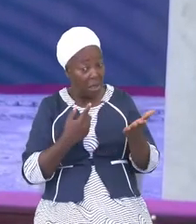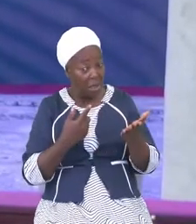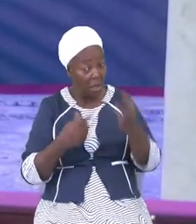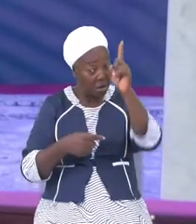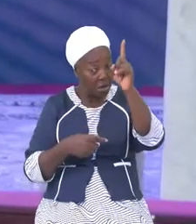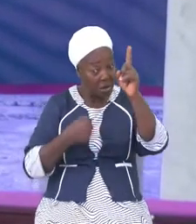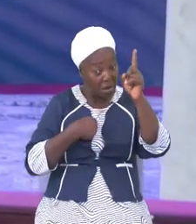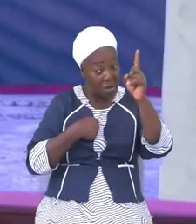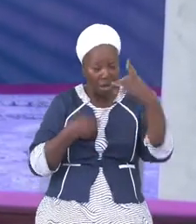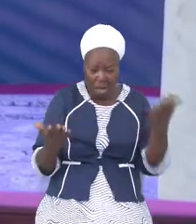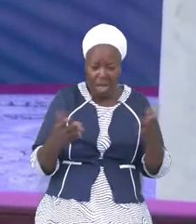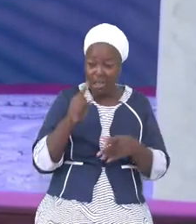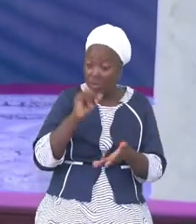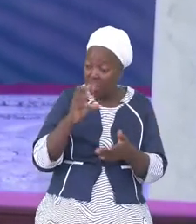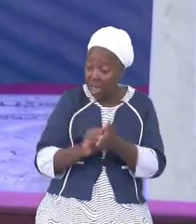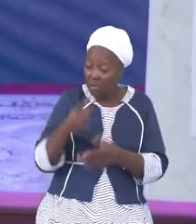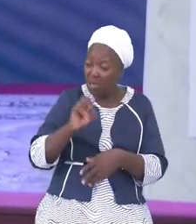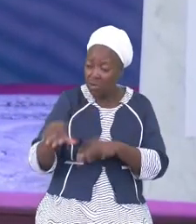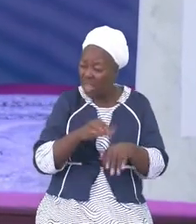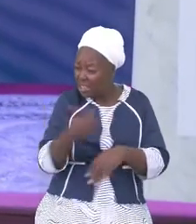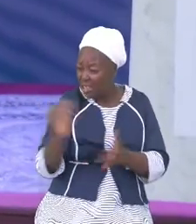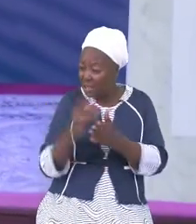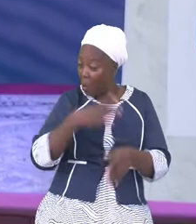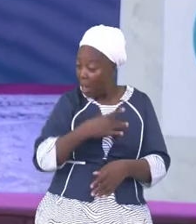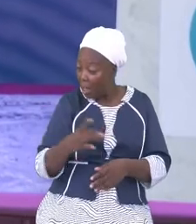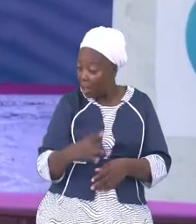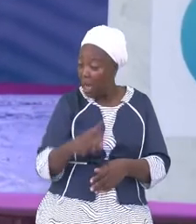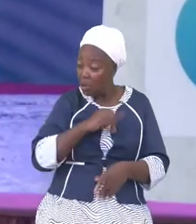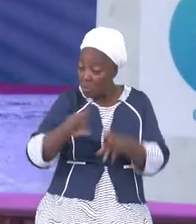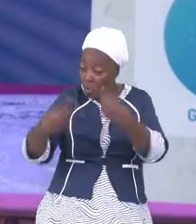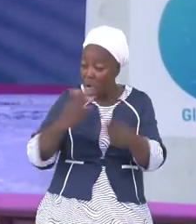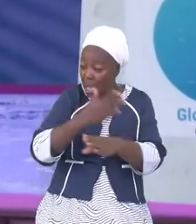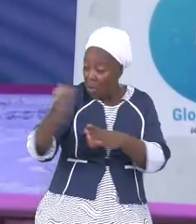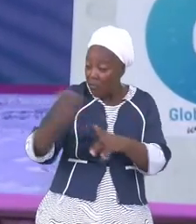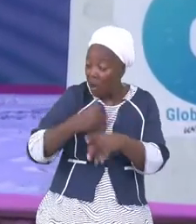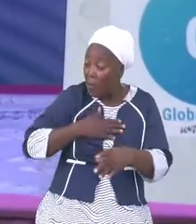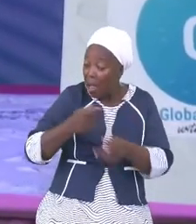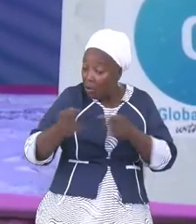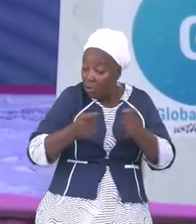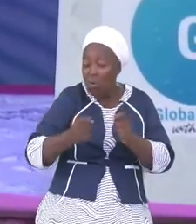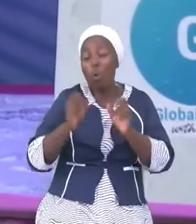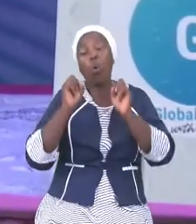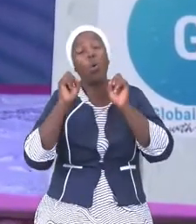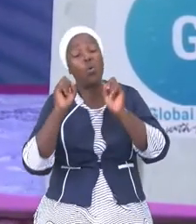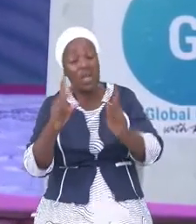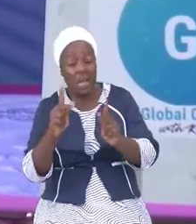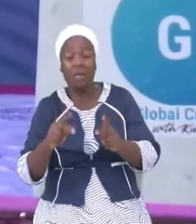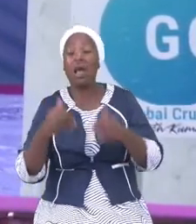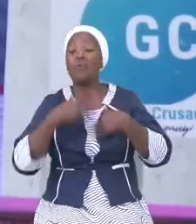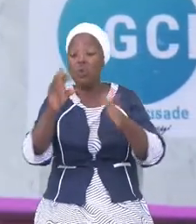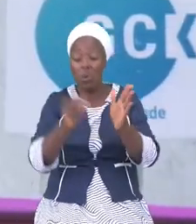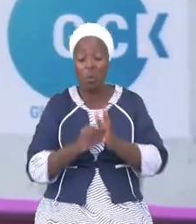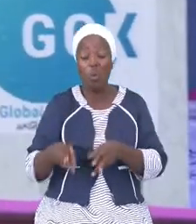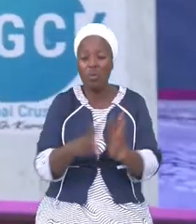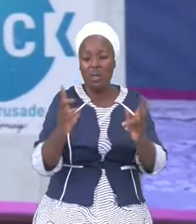can do whatever you want to do and you get away from my control. All right, have your own way. The